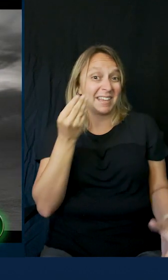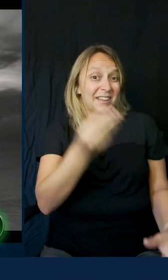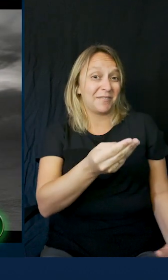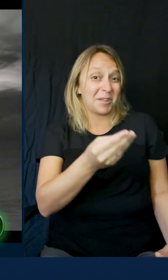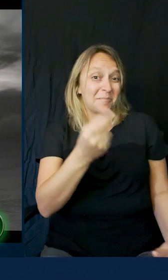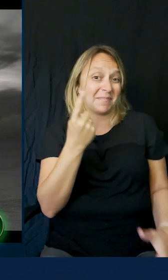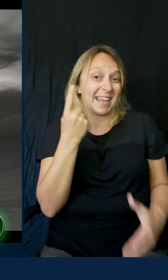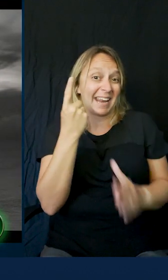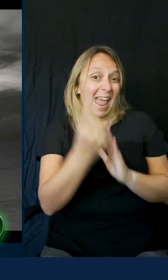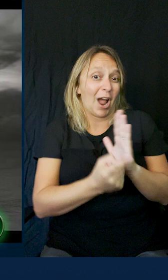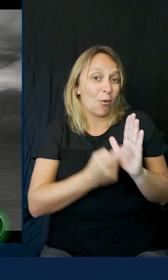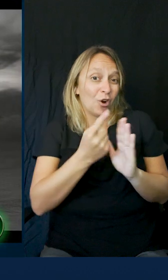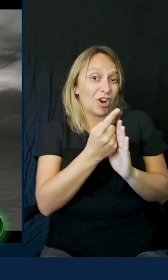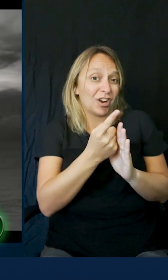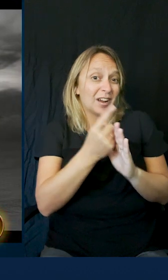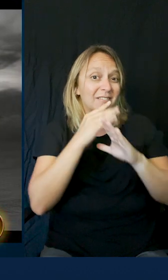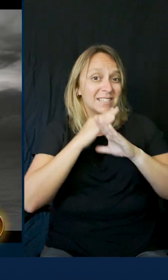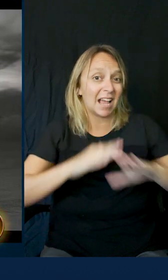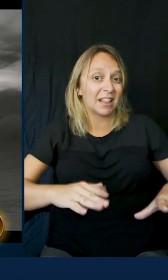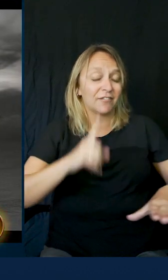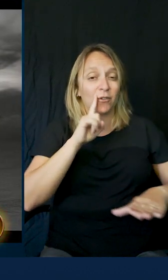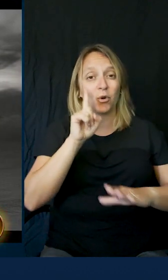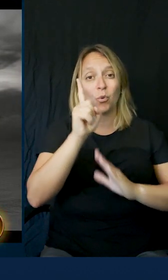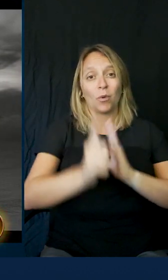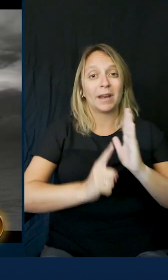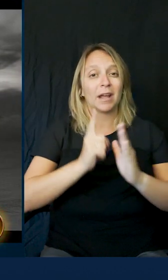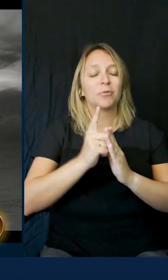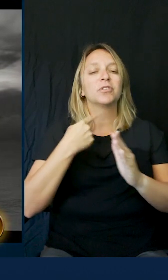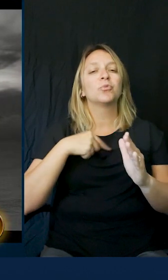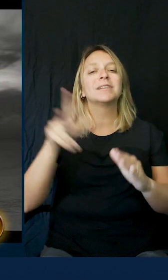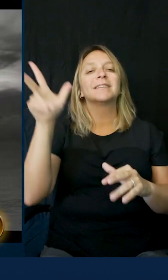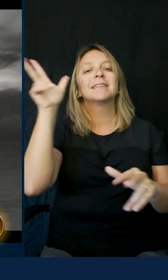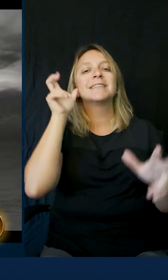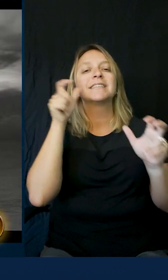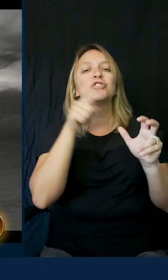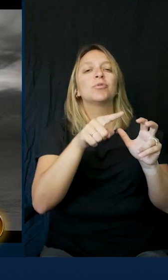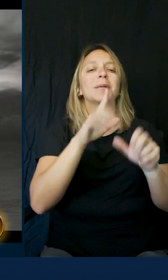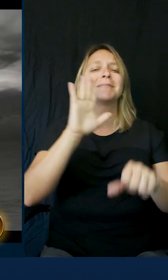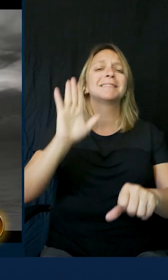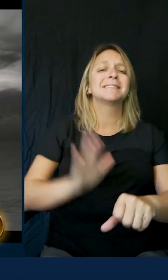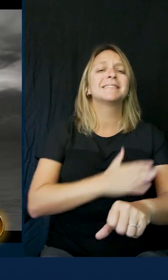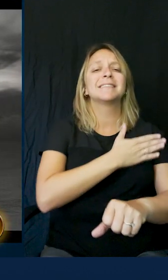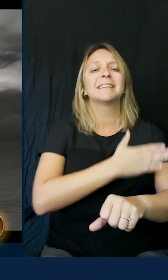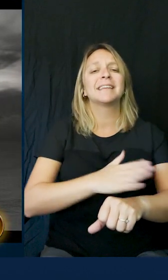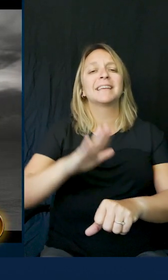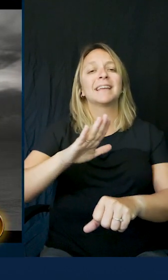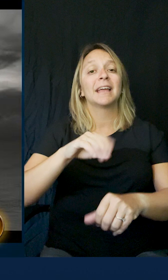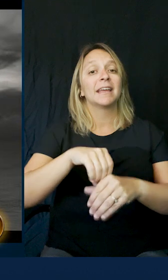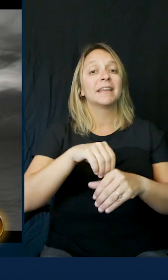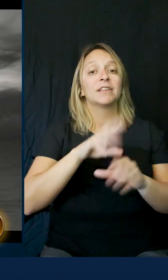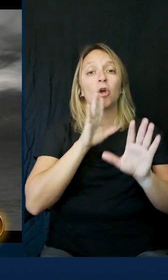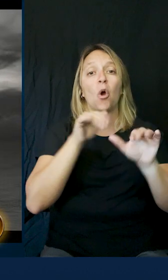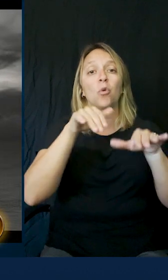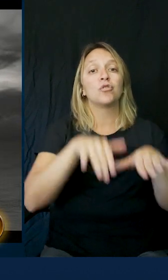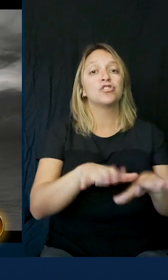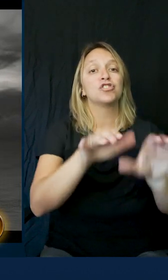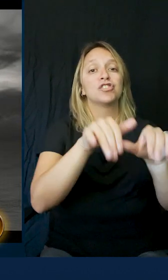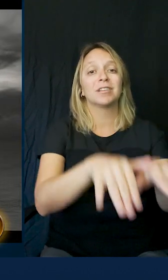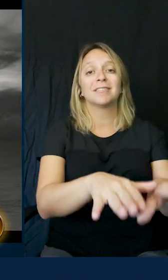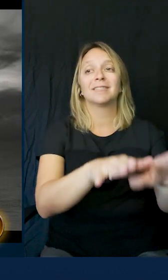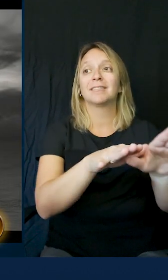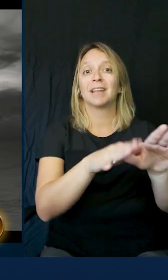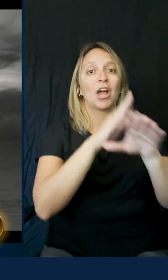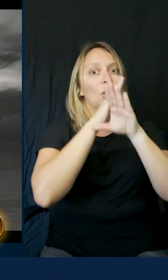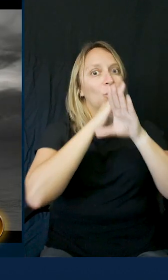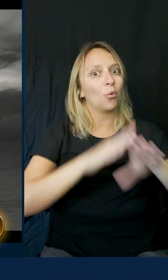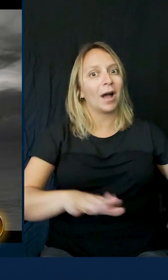them an hour? And for 1 hour, we could listen to the whales sing in an ocean that may be as quiet as their